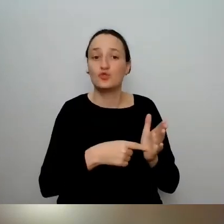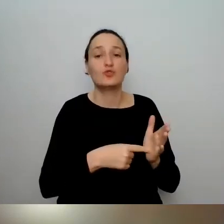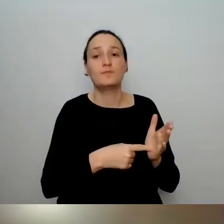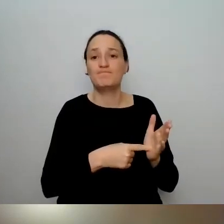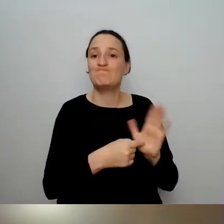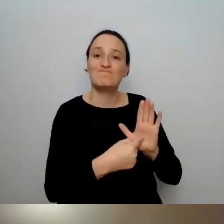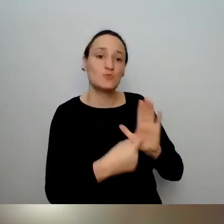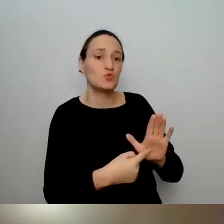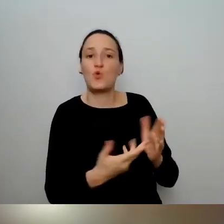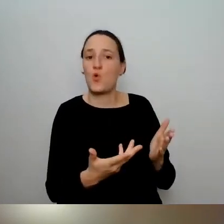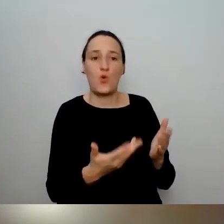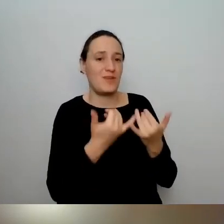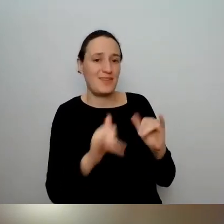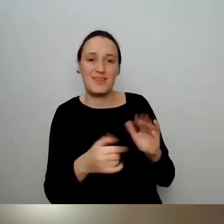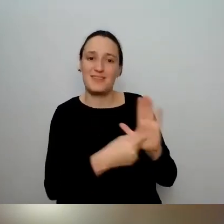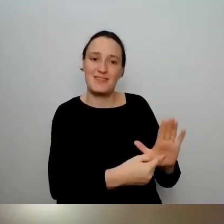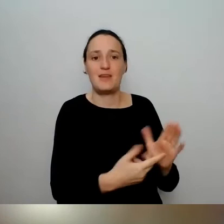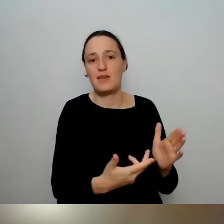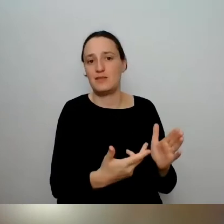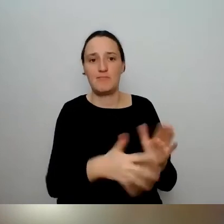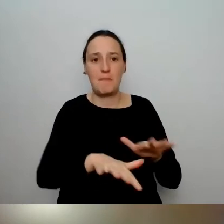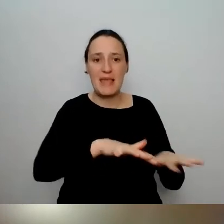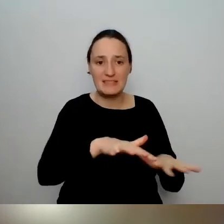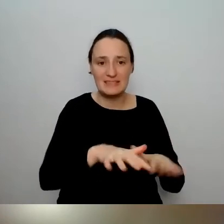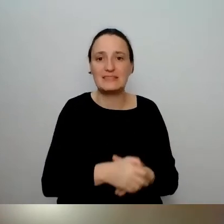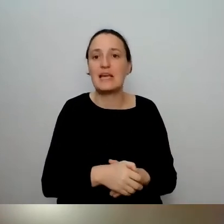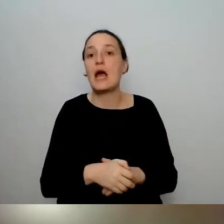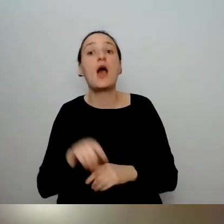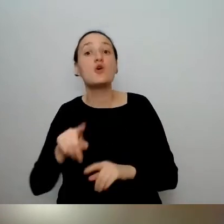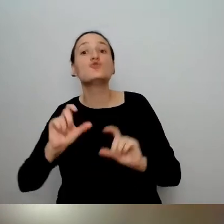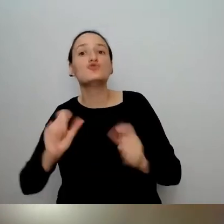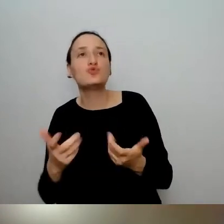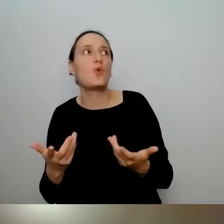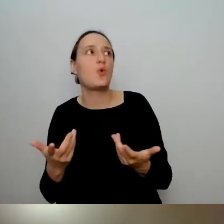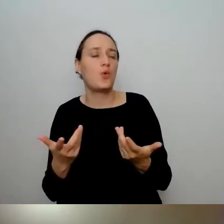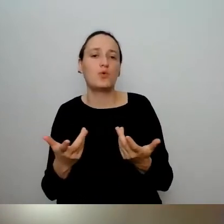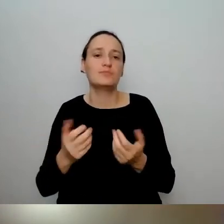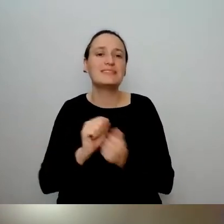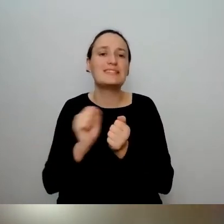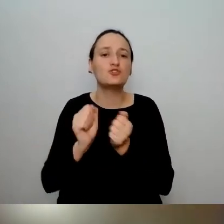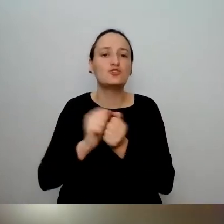of Norway or just certain parts of our oceanic ownership.